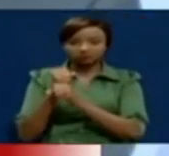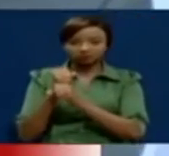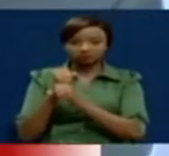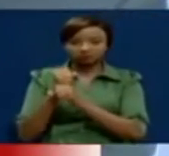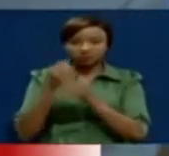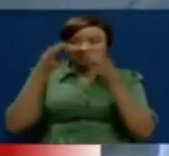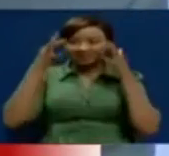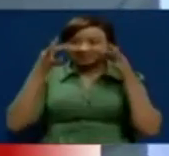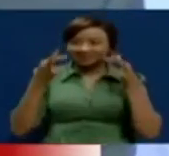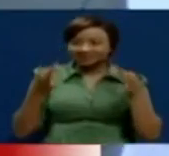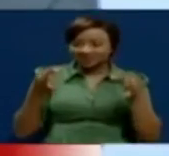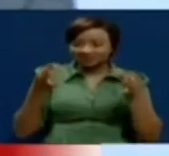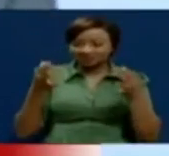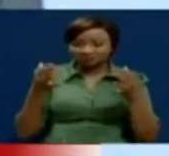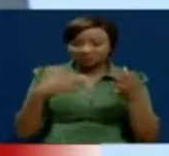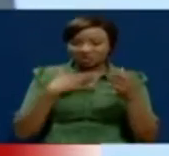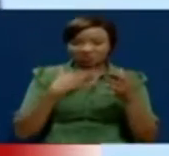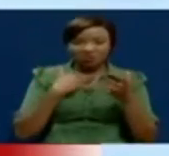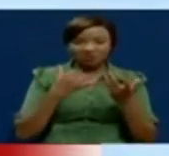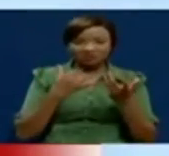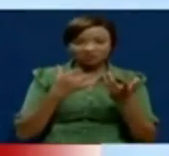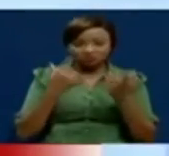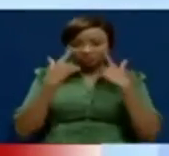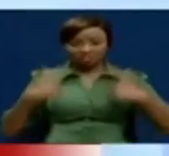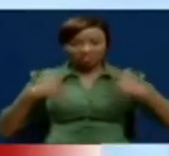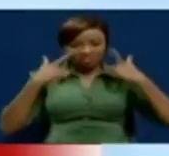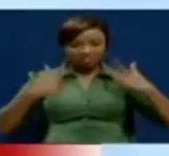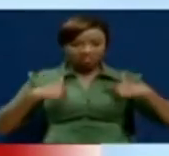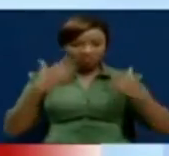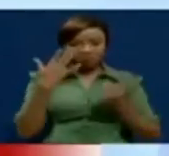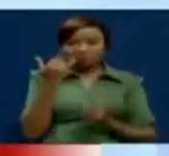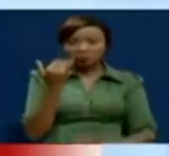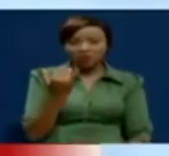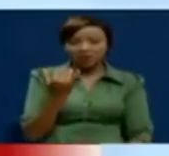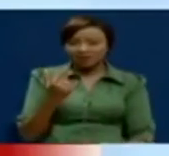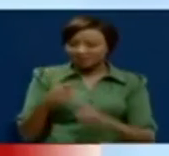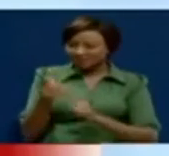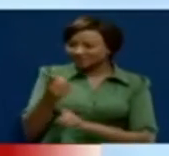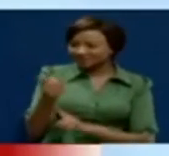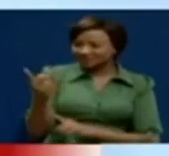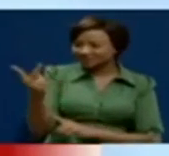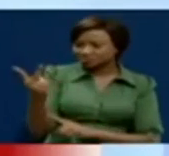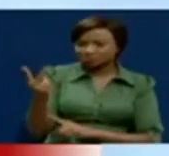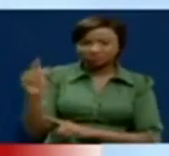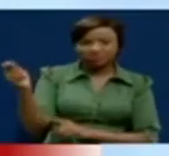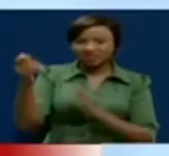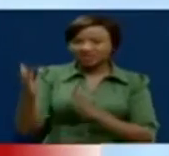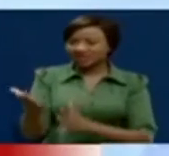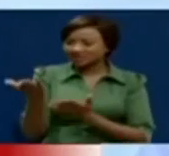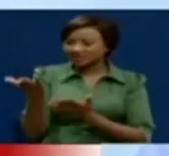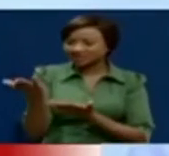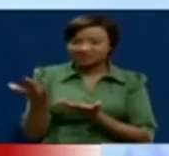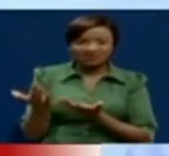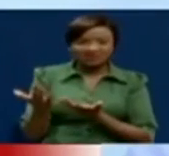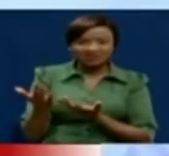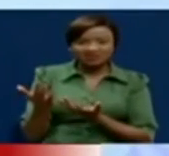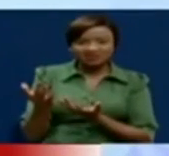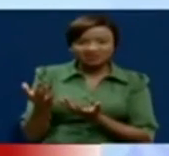decide to make a PR exercise with two innocent Kenyans? It